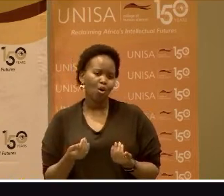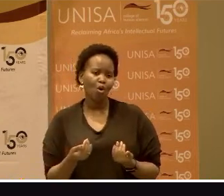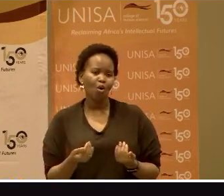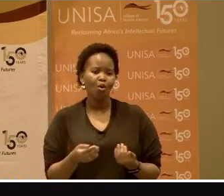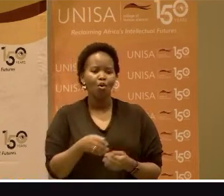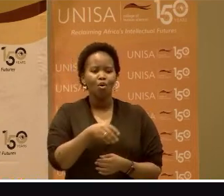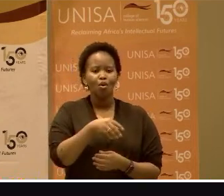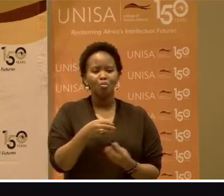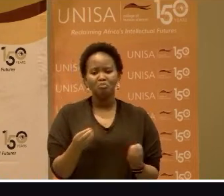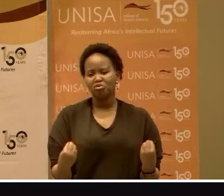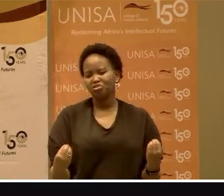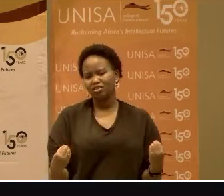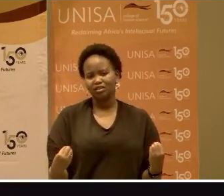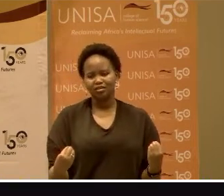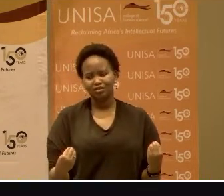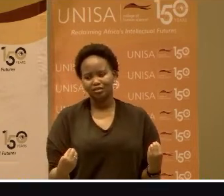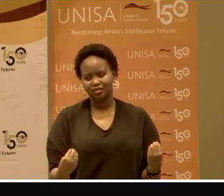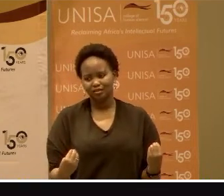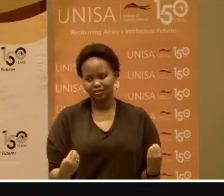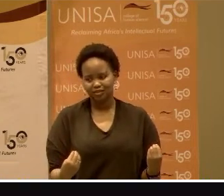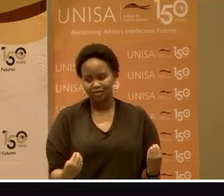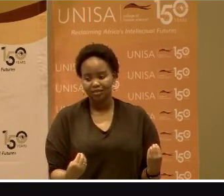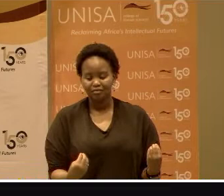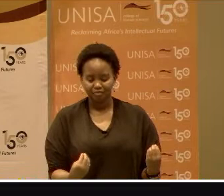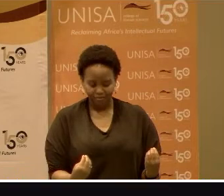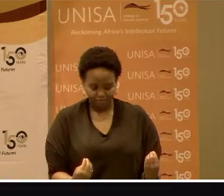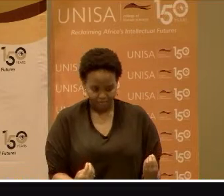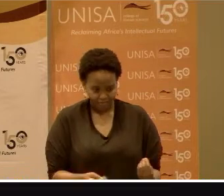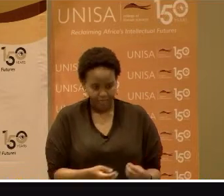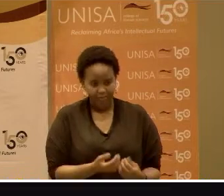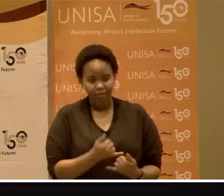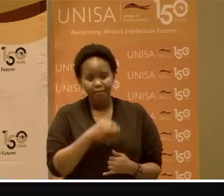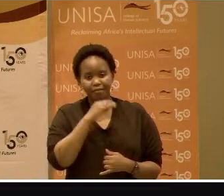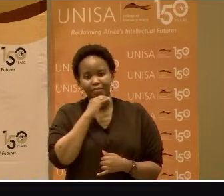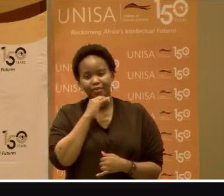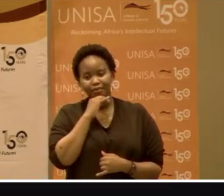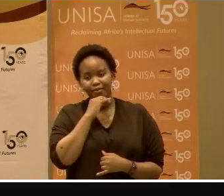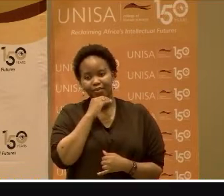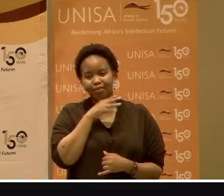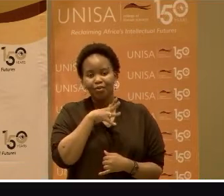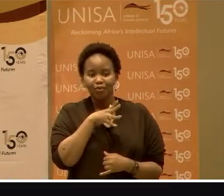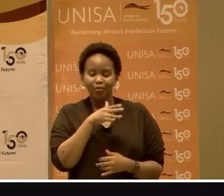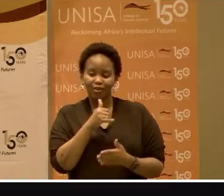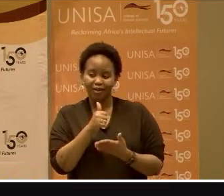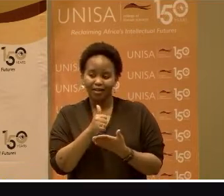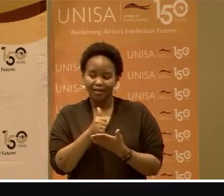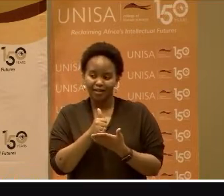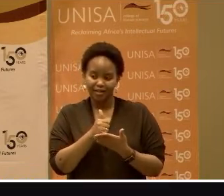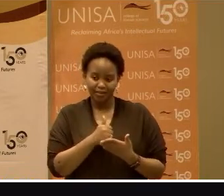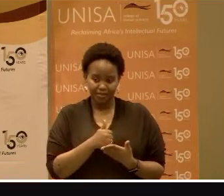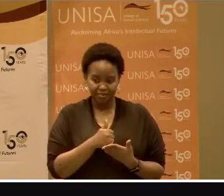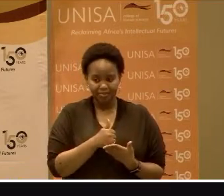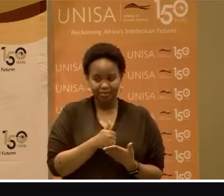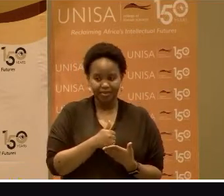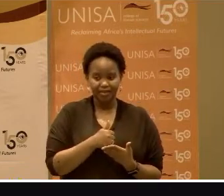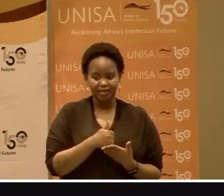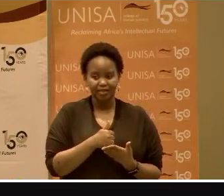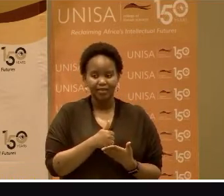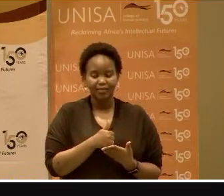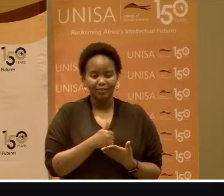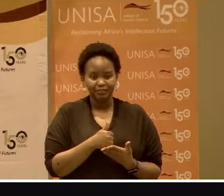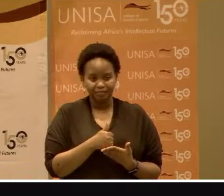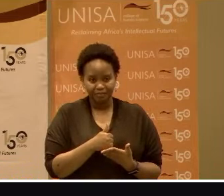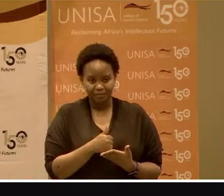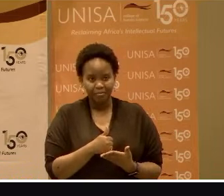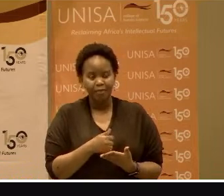new cultures, which will become the heritage of the future. Whether we like it or not, there is going to be a return to